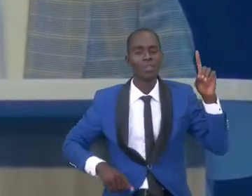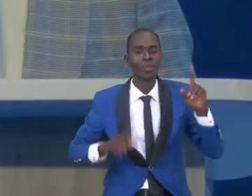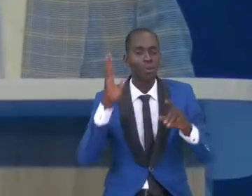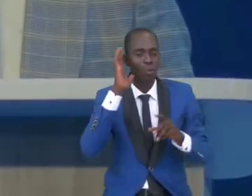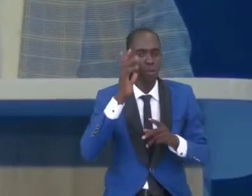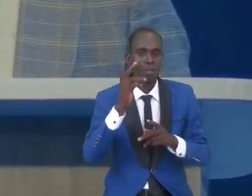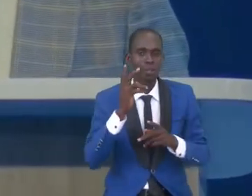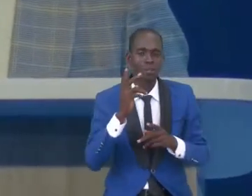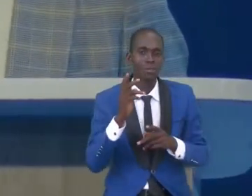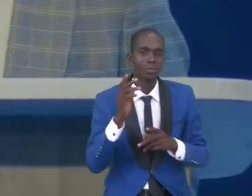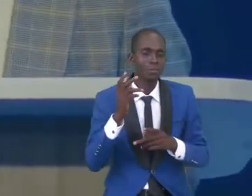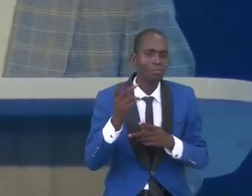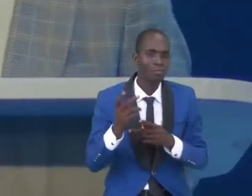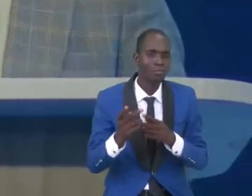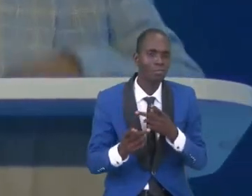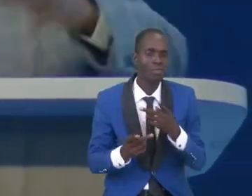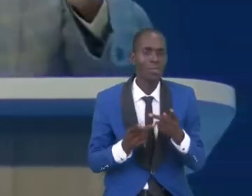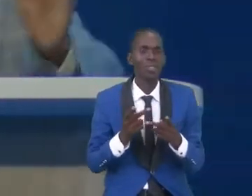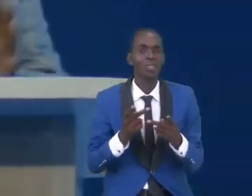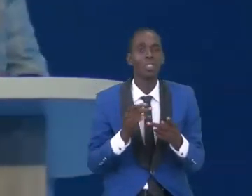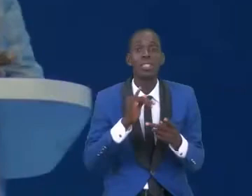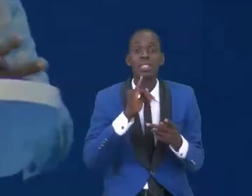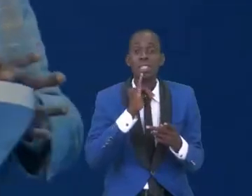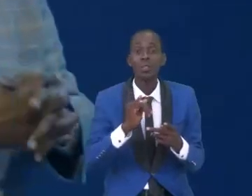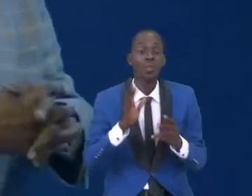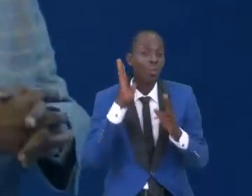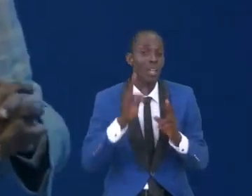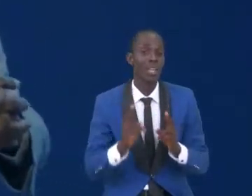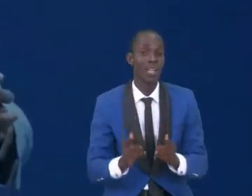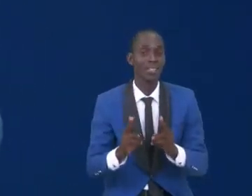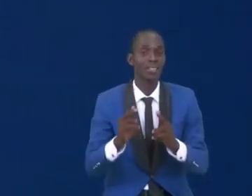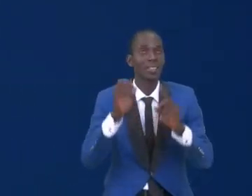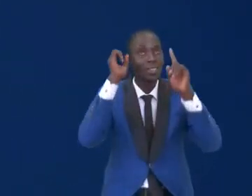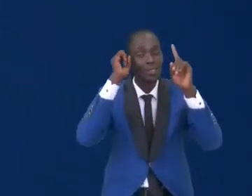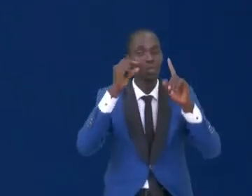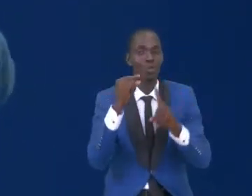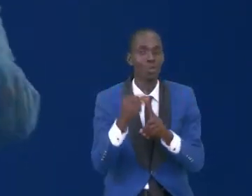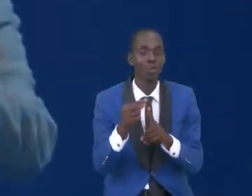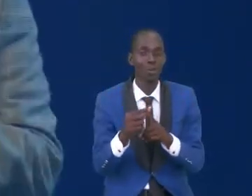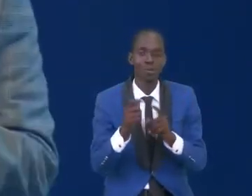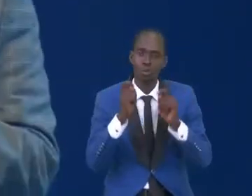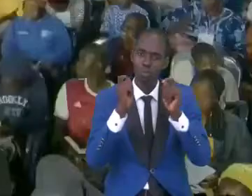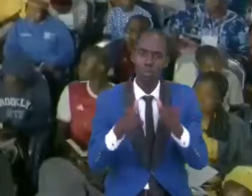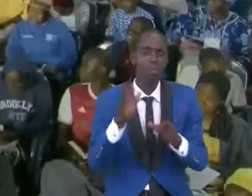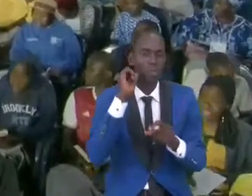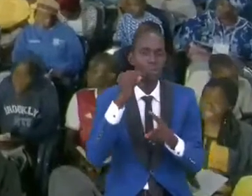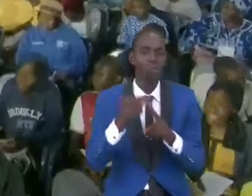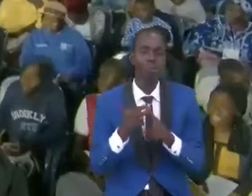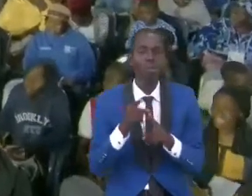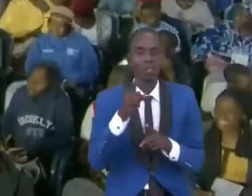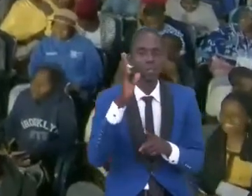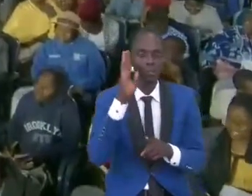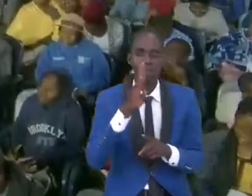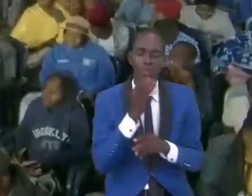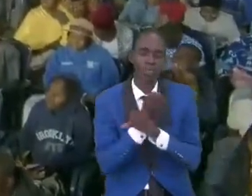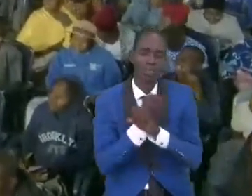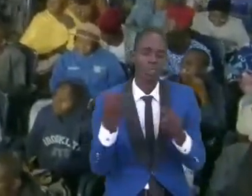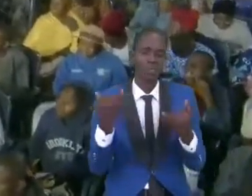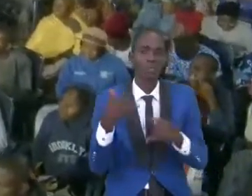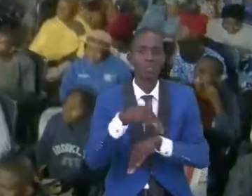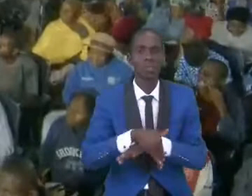hasten his word, the word of salvation, you'll be saved tonight. The word